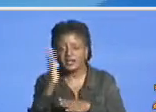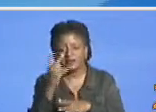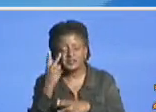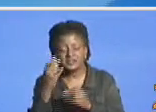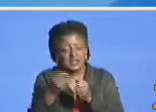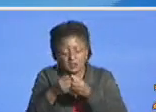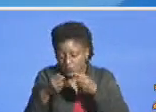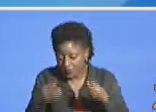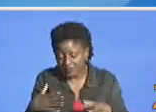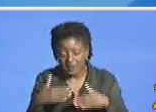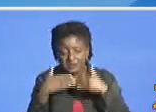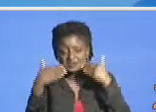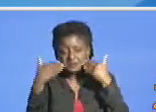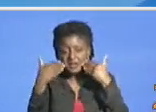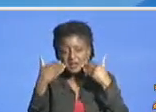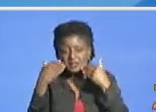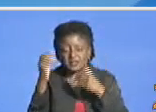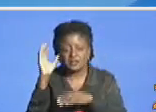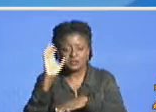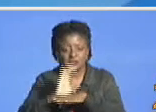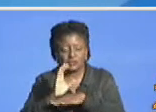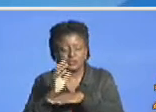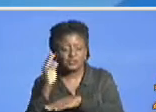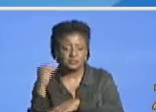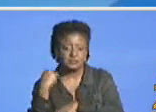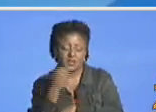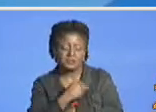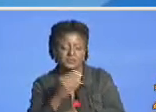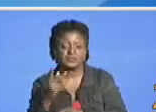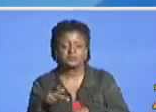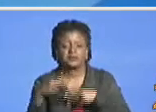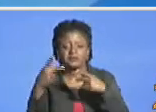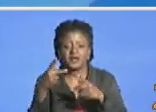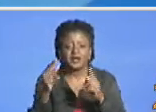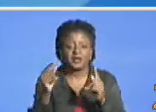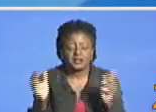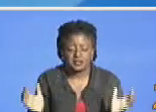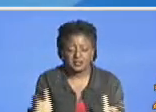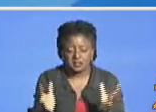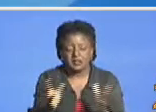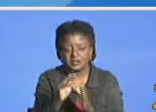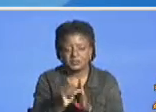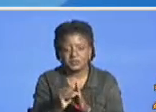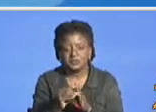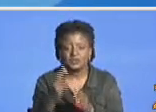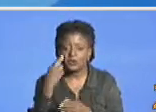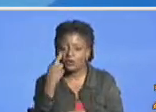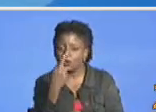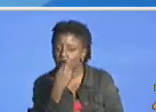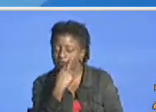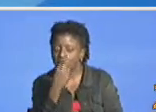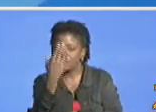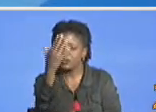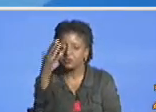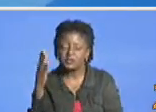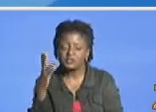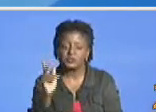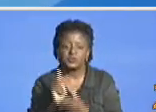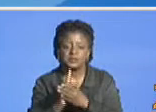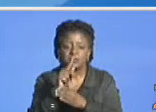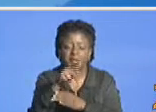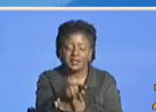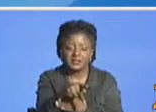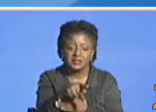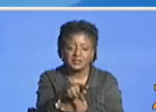Members of the clergy on hand to provide words of encouragement. A rose bush, accompanied by a sign, was planted on the school's